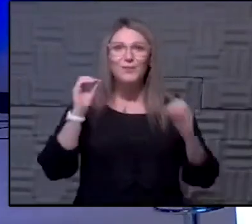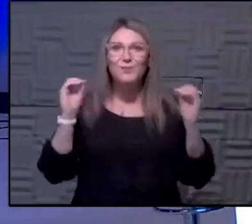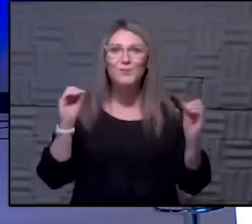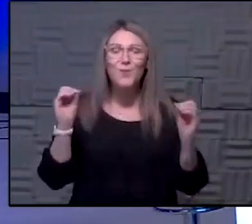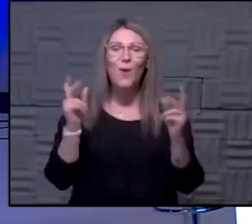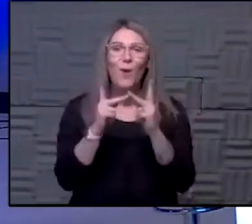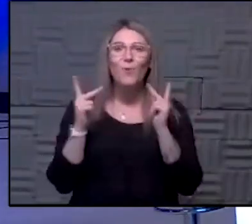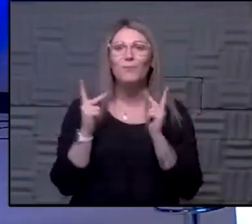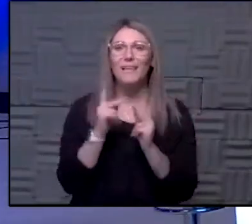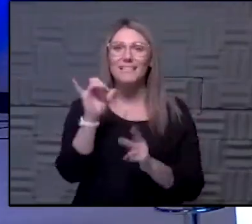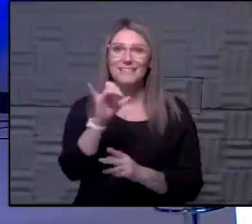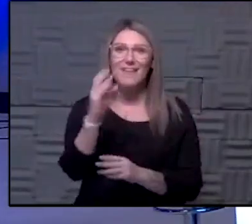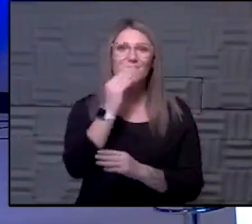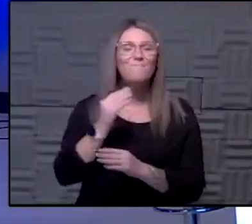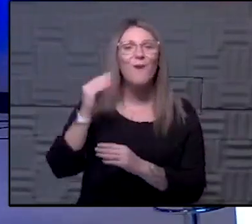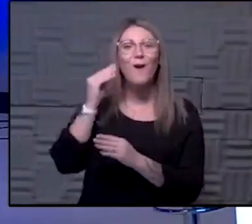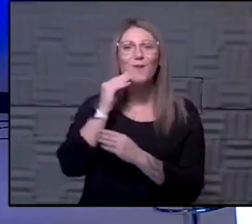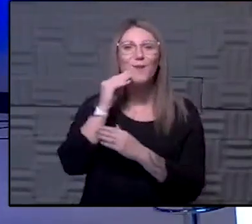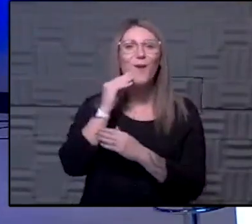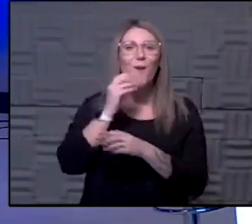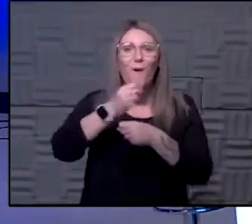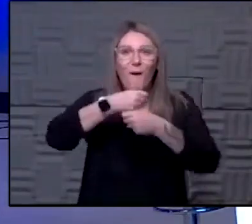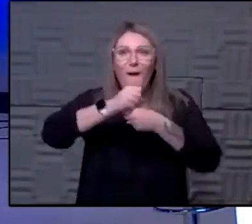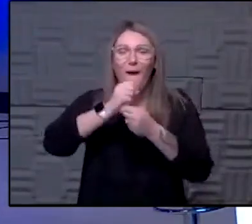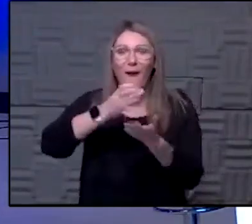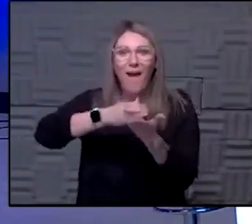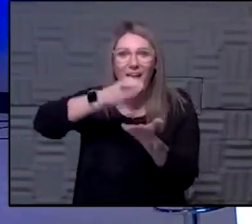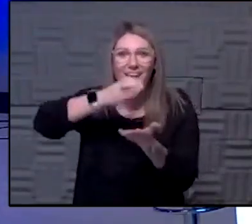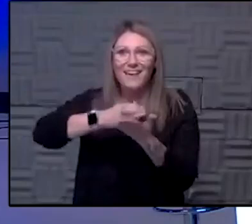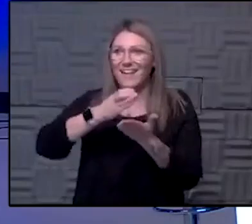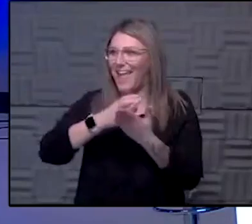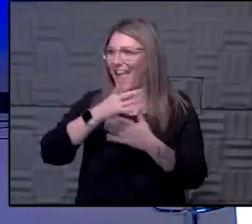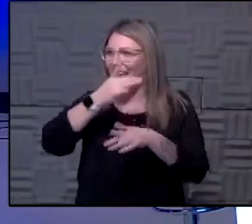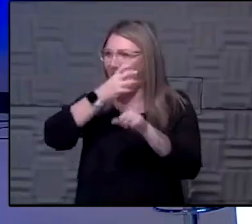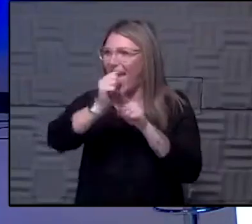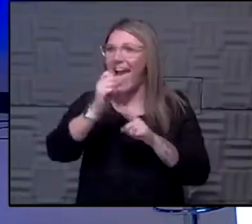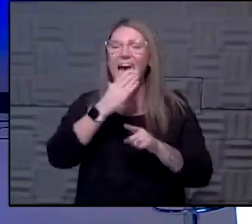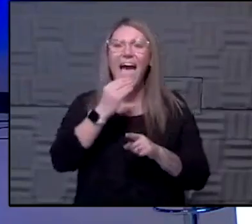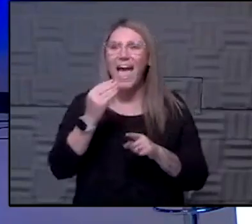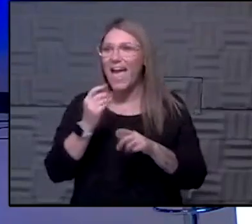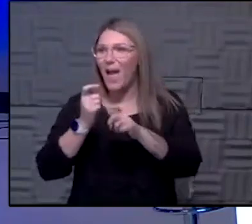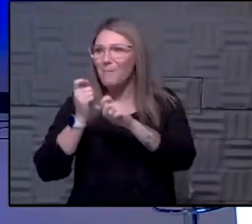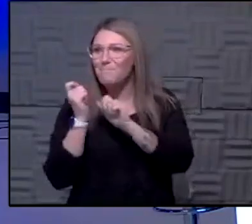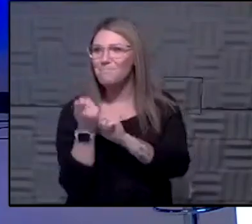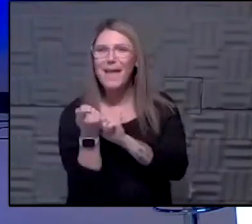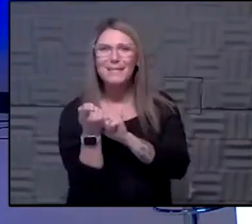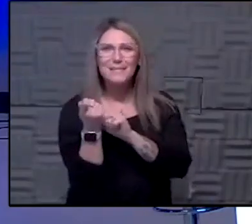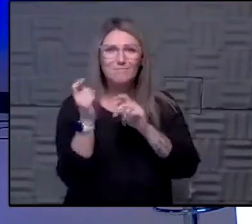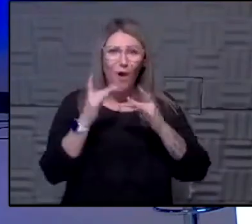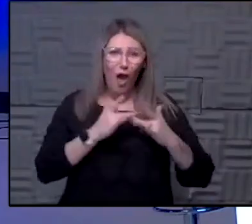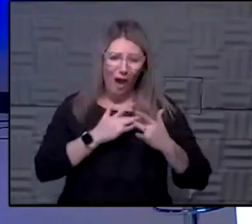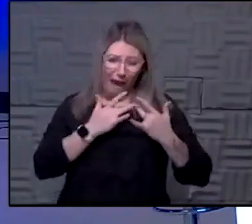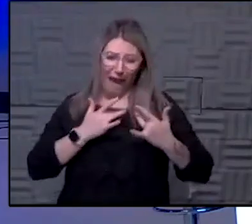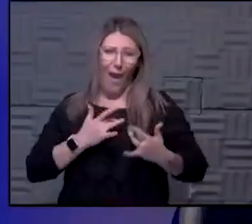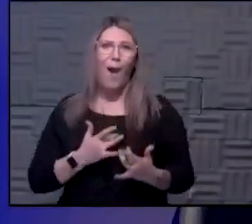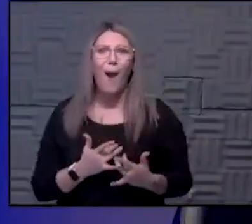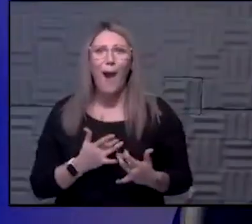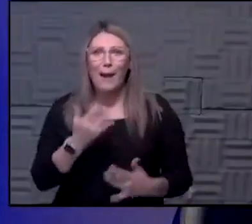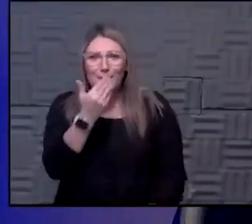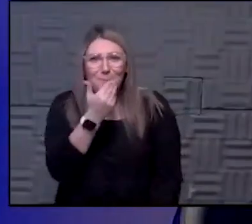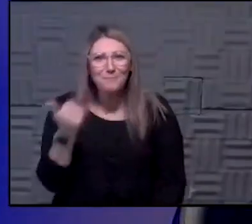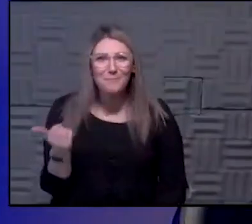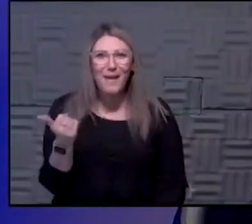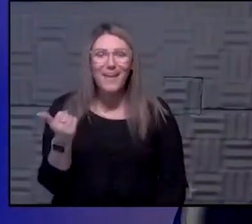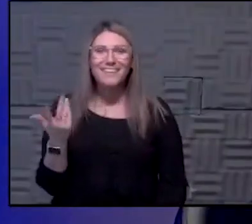like home bugs. I love that. That's awesome. Because, and it's got a baseball heart on there. Is that the best